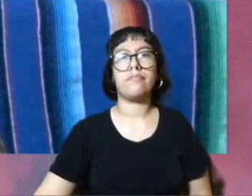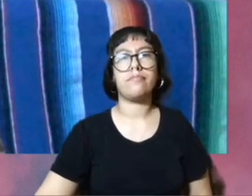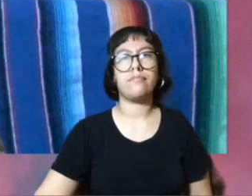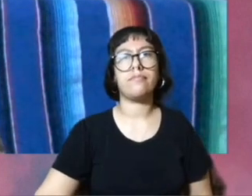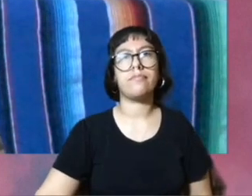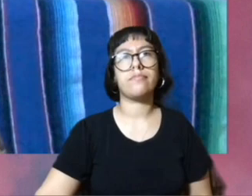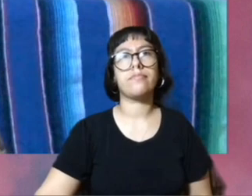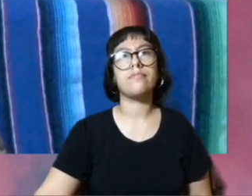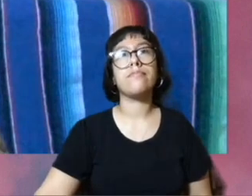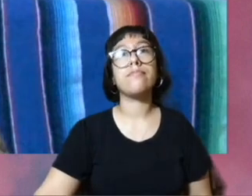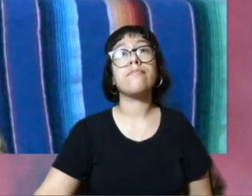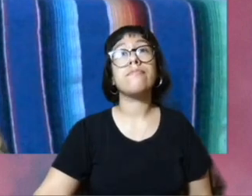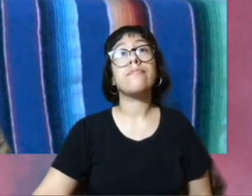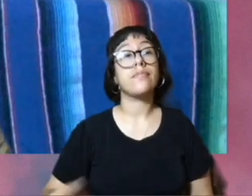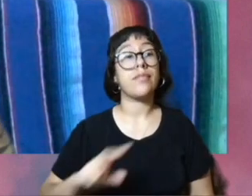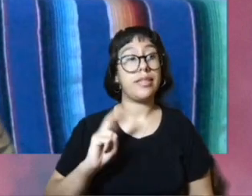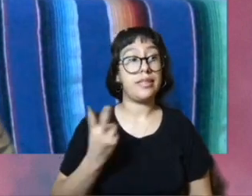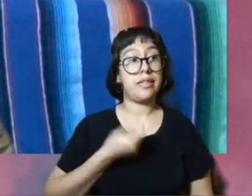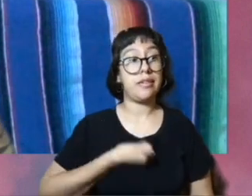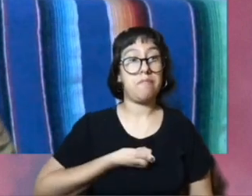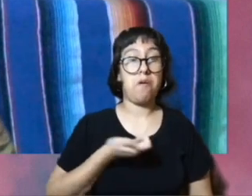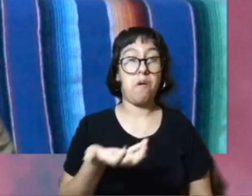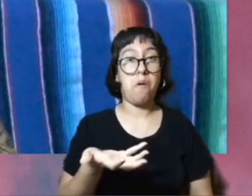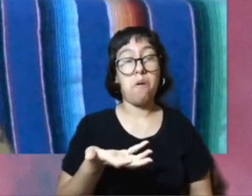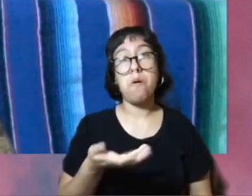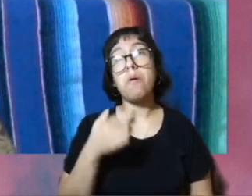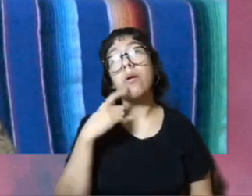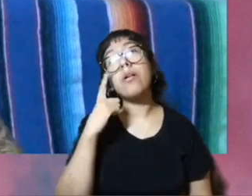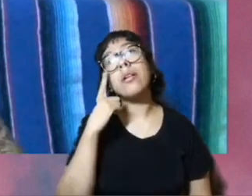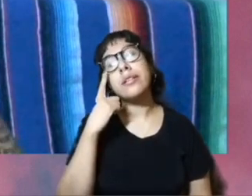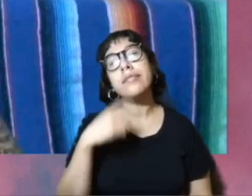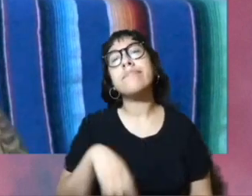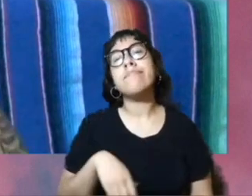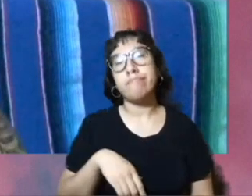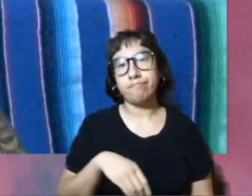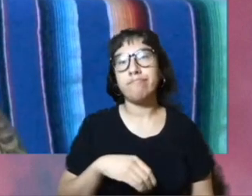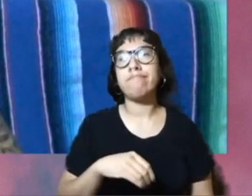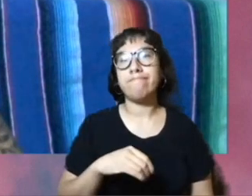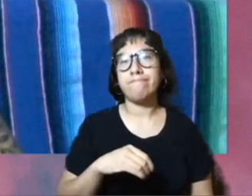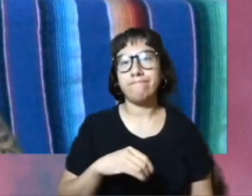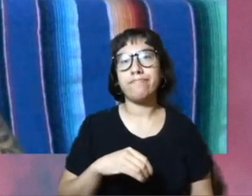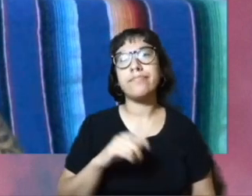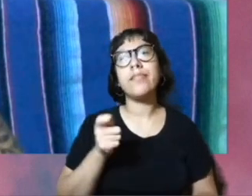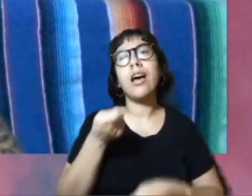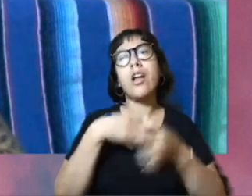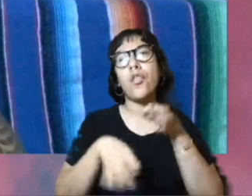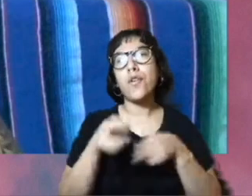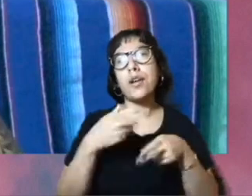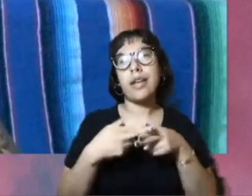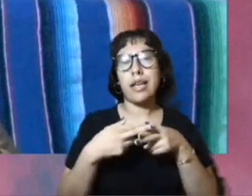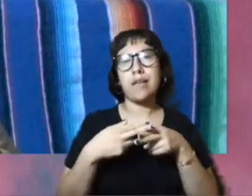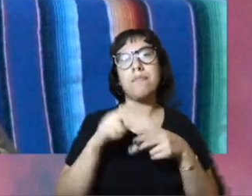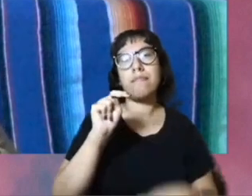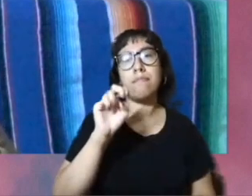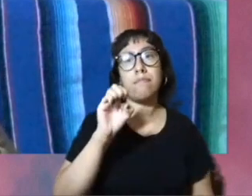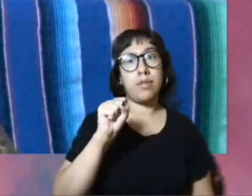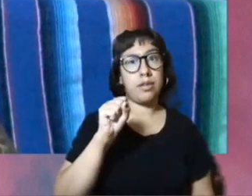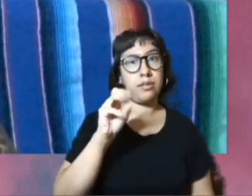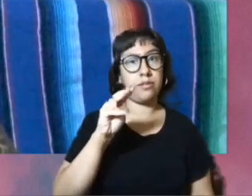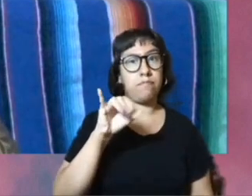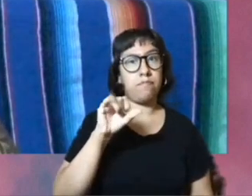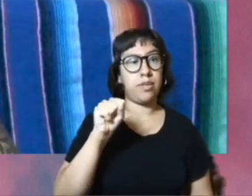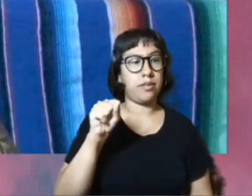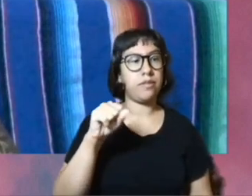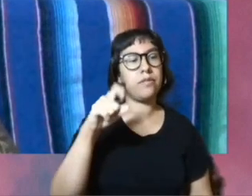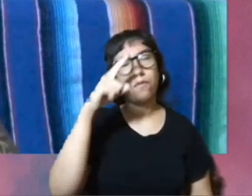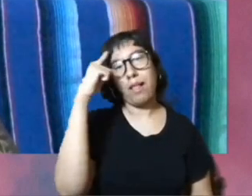And then the second poem, after Denez Smith's alternate name for black boys. And